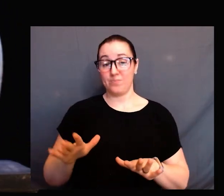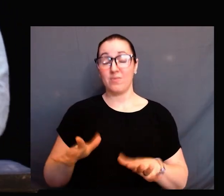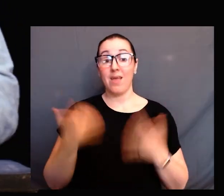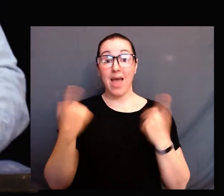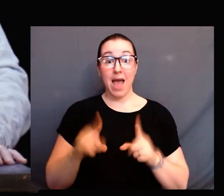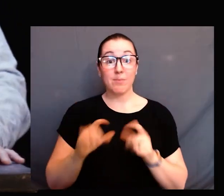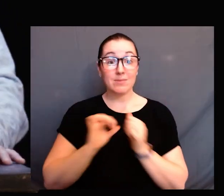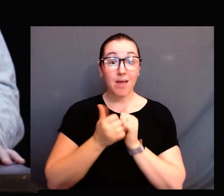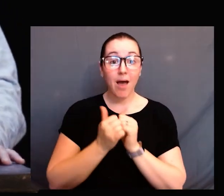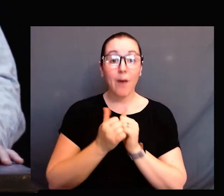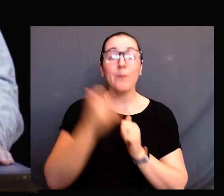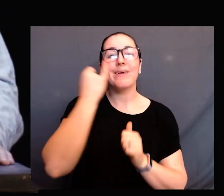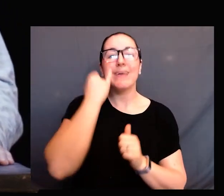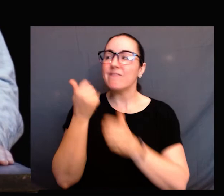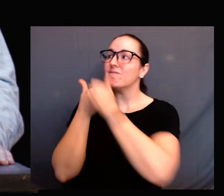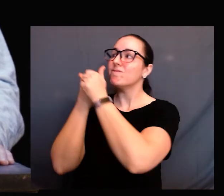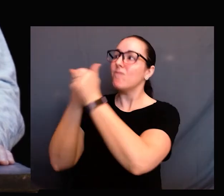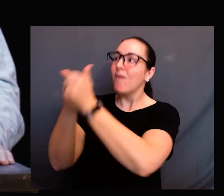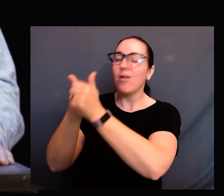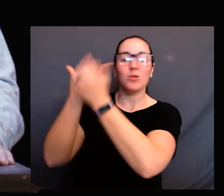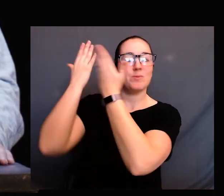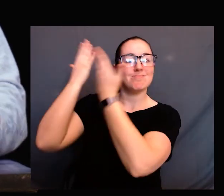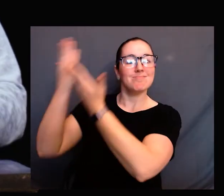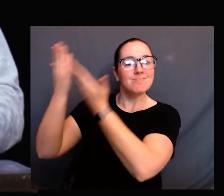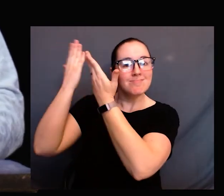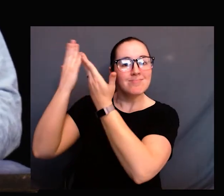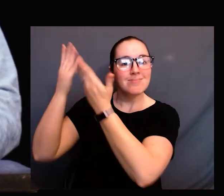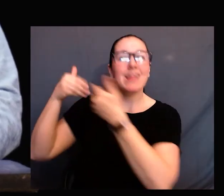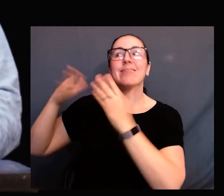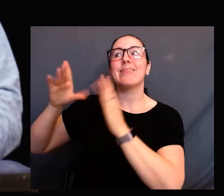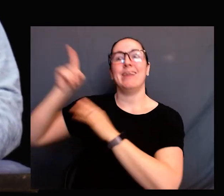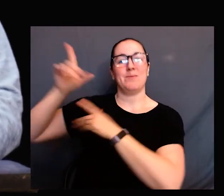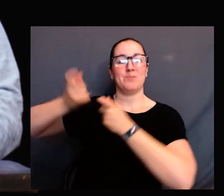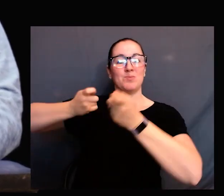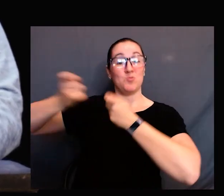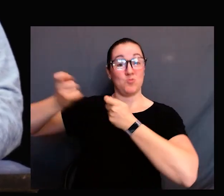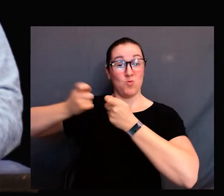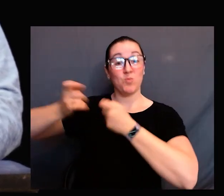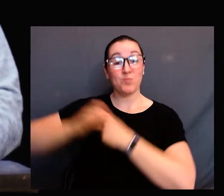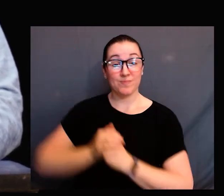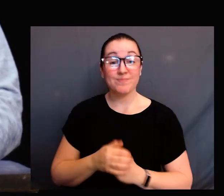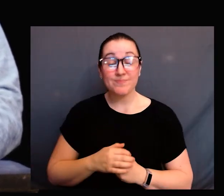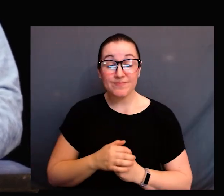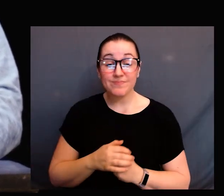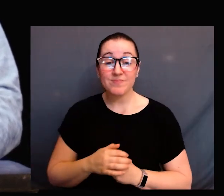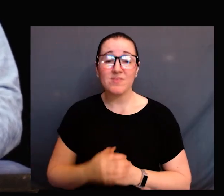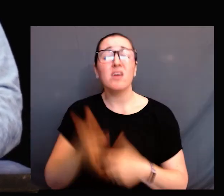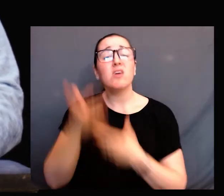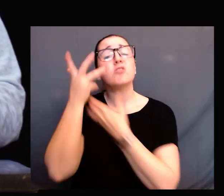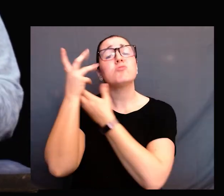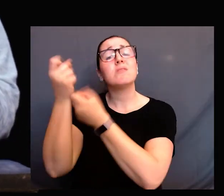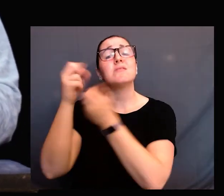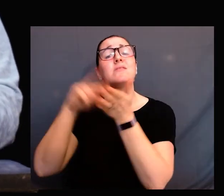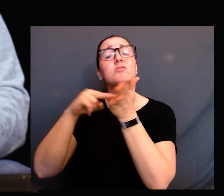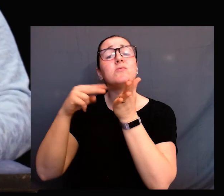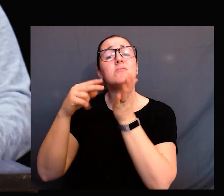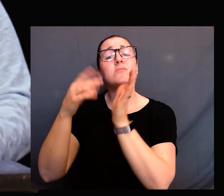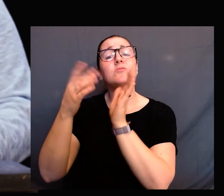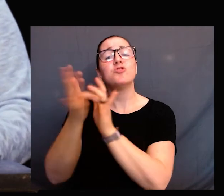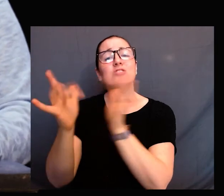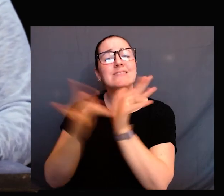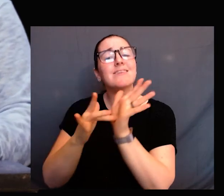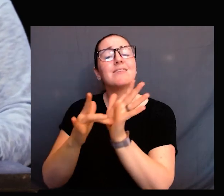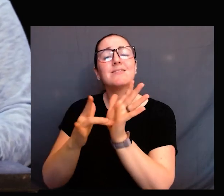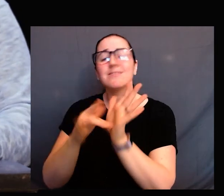doing life his way and letting him have control. You see, trusting